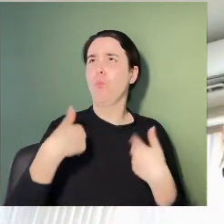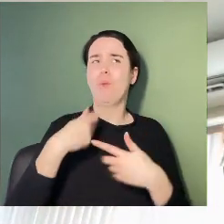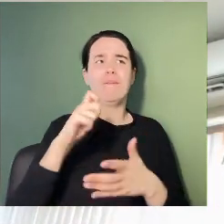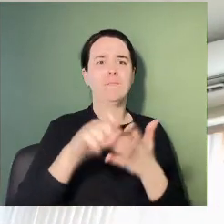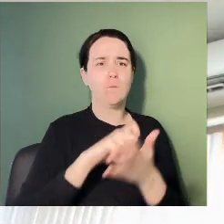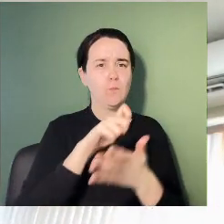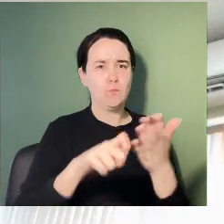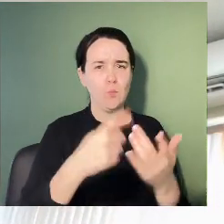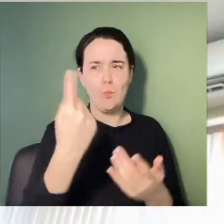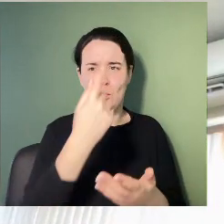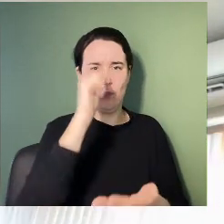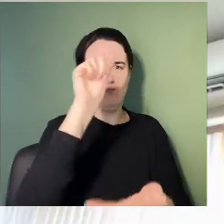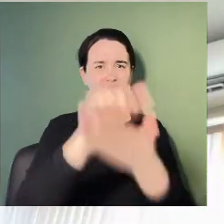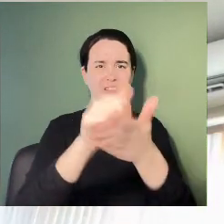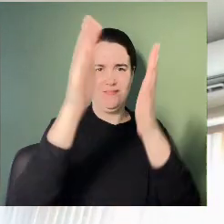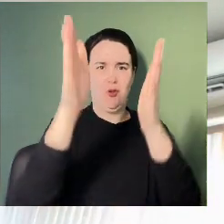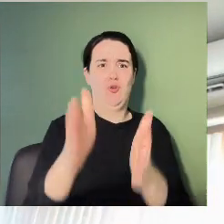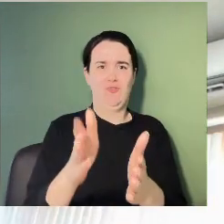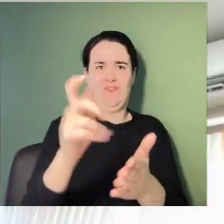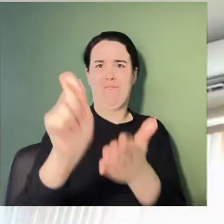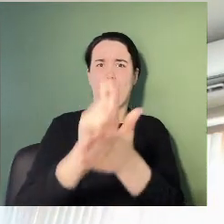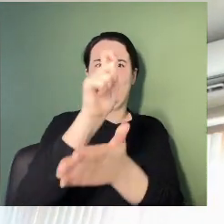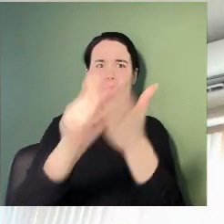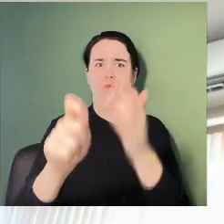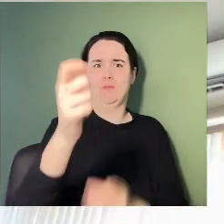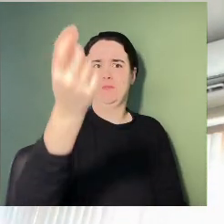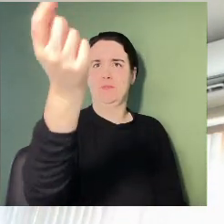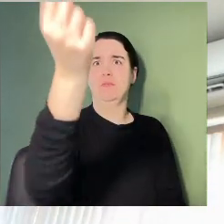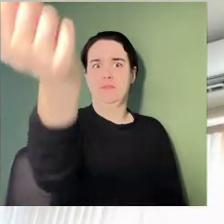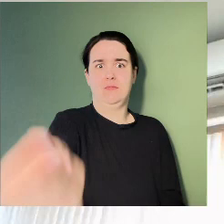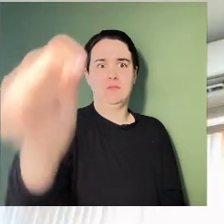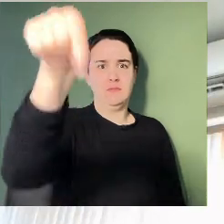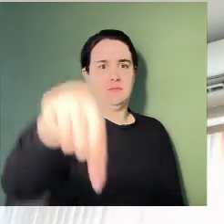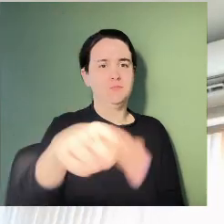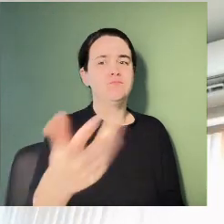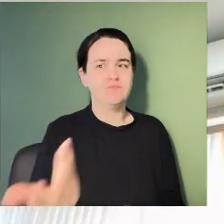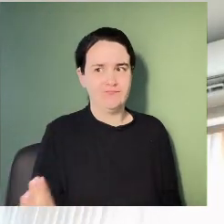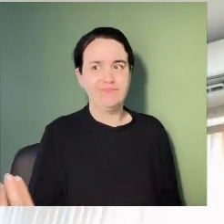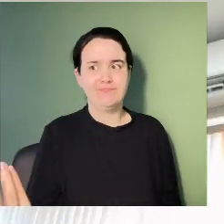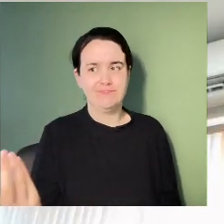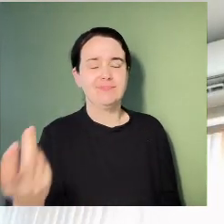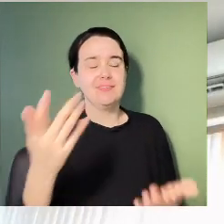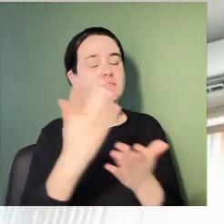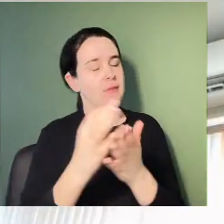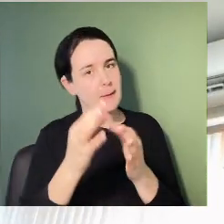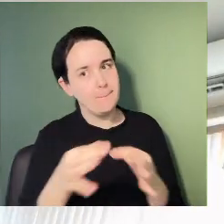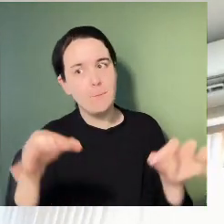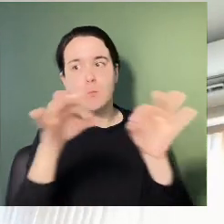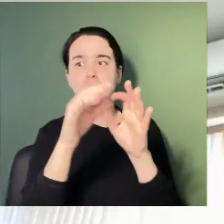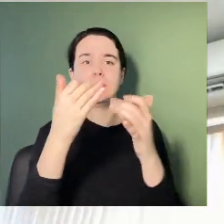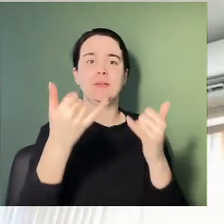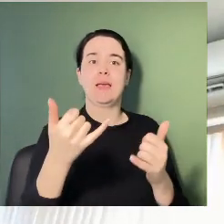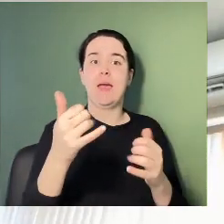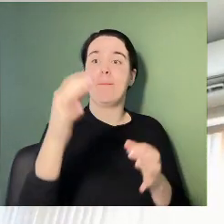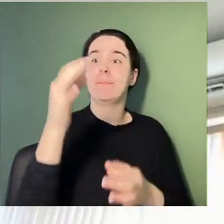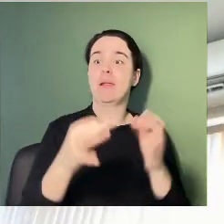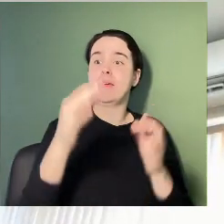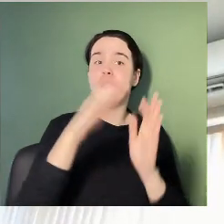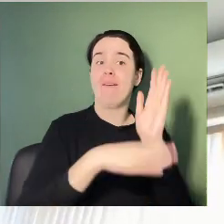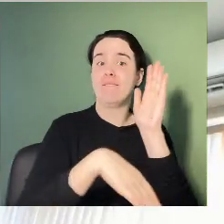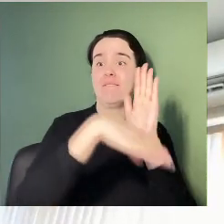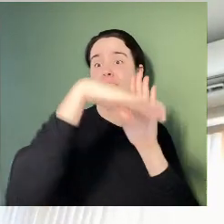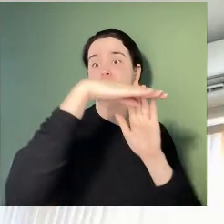eligible candidate. I feel like technology is very important for our political advancement, but at the same